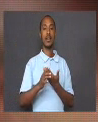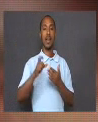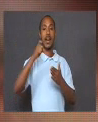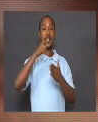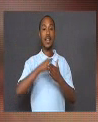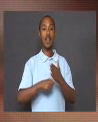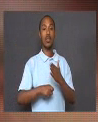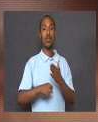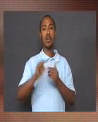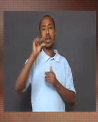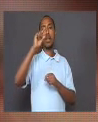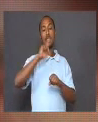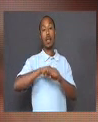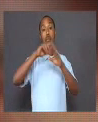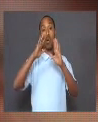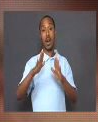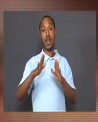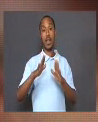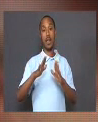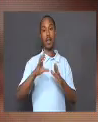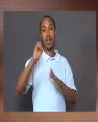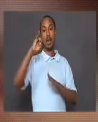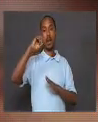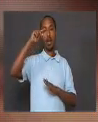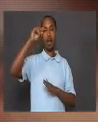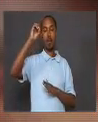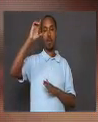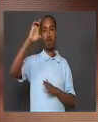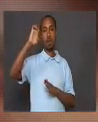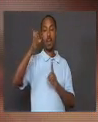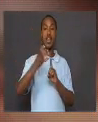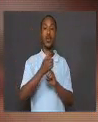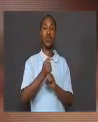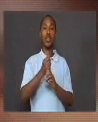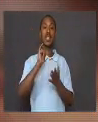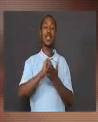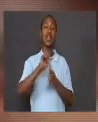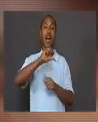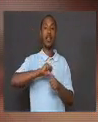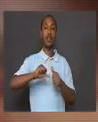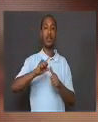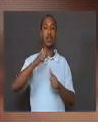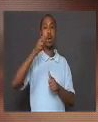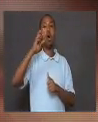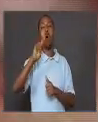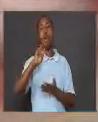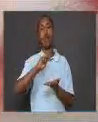of temporary dipoles that are induced in atoms or molecules.